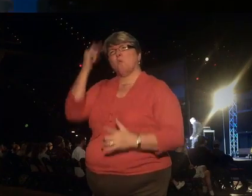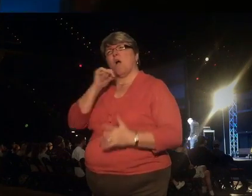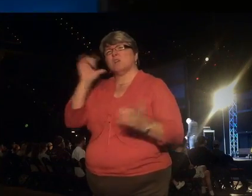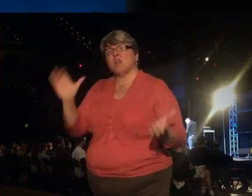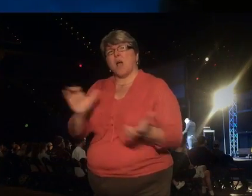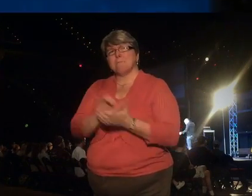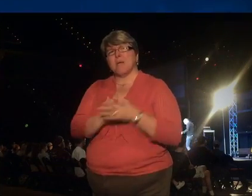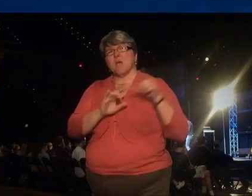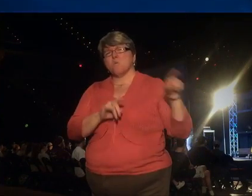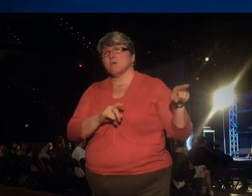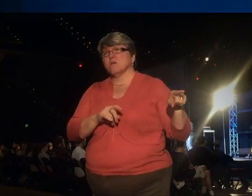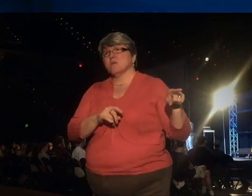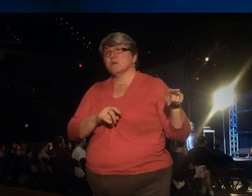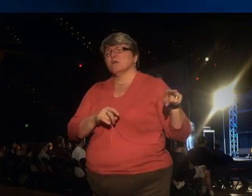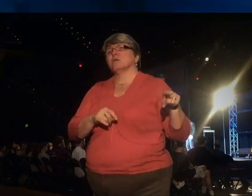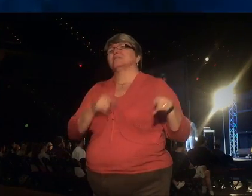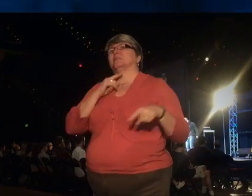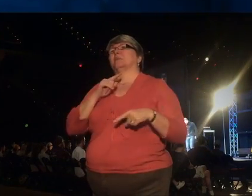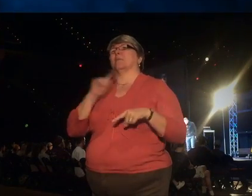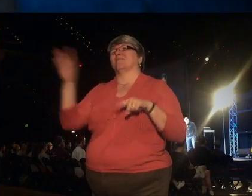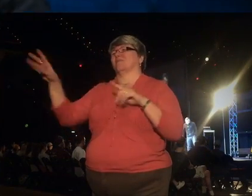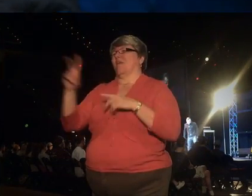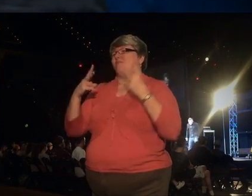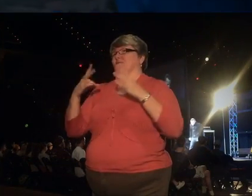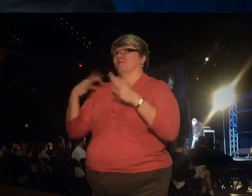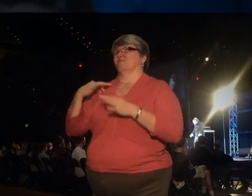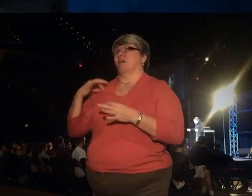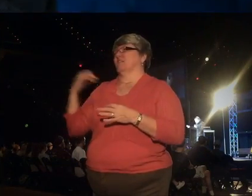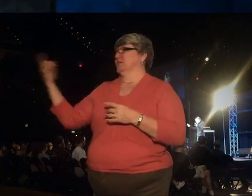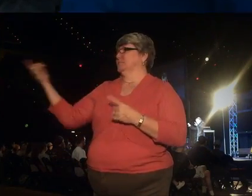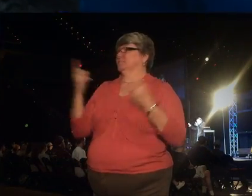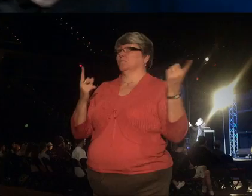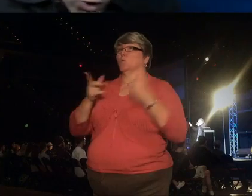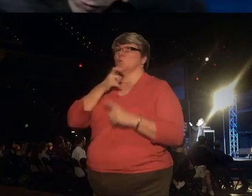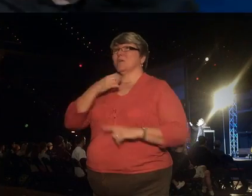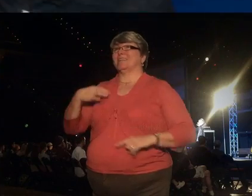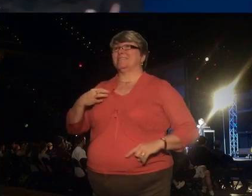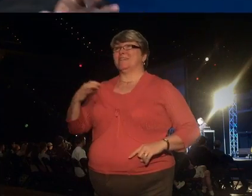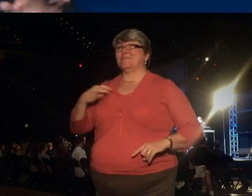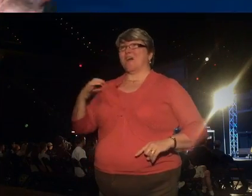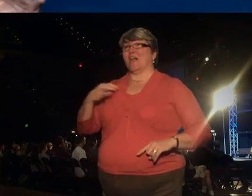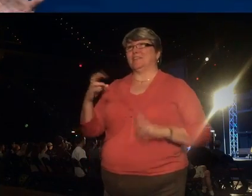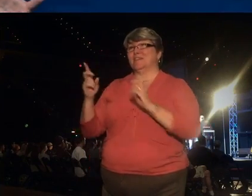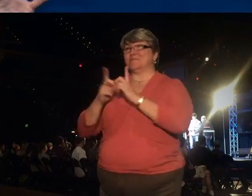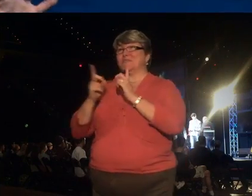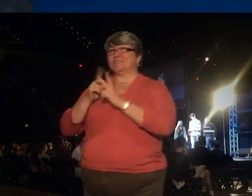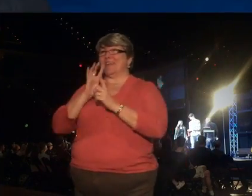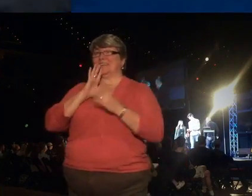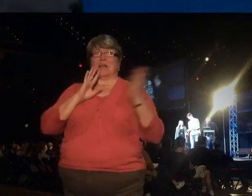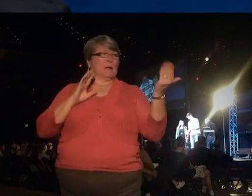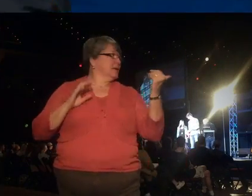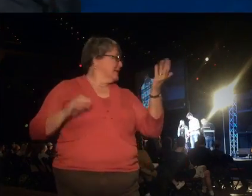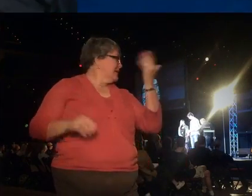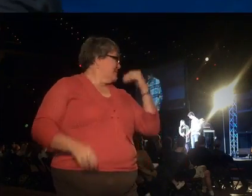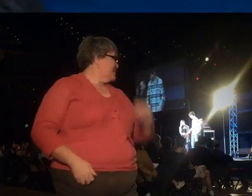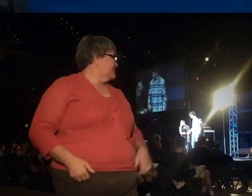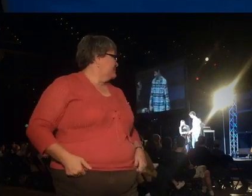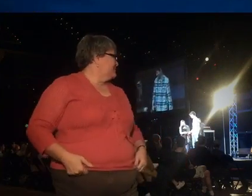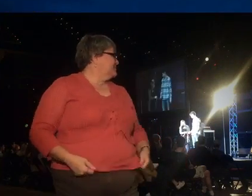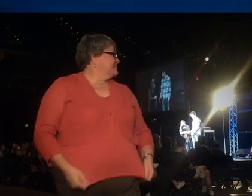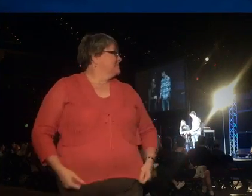pull up some volunteers. Ooh, who gets to volunteer for dating talk? All right, come on up, kids.